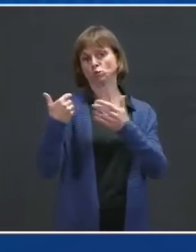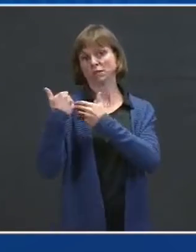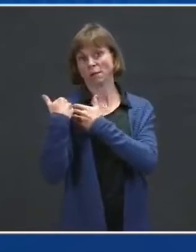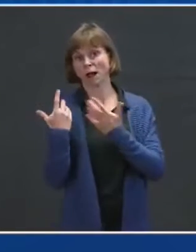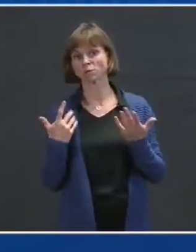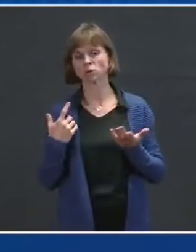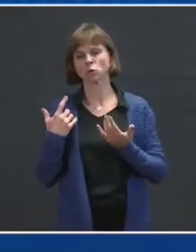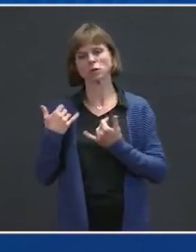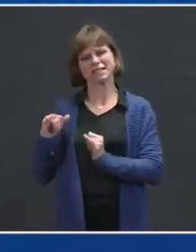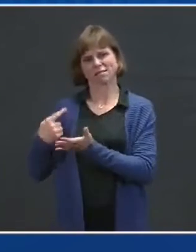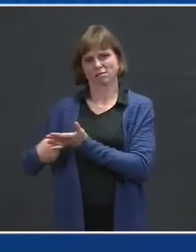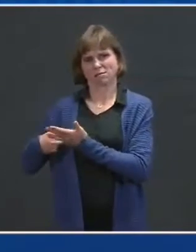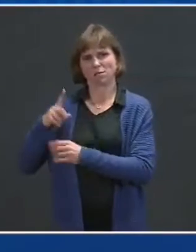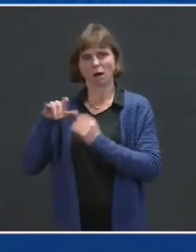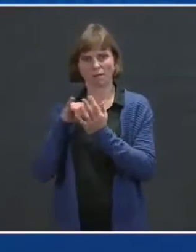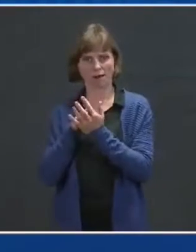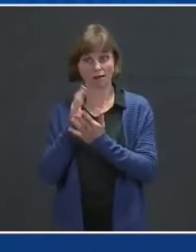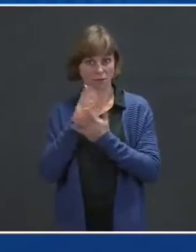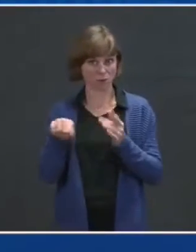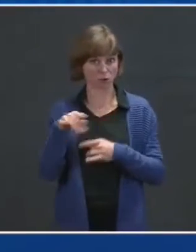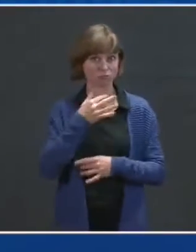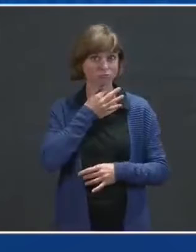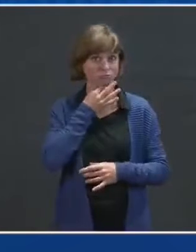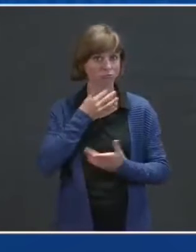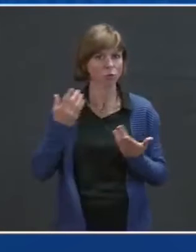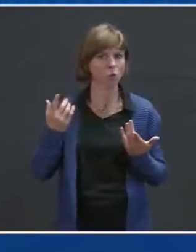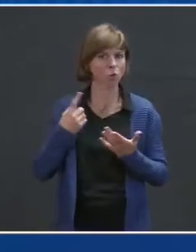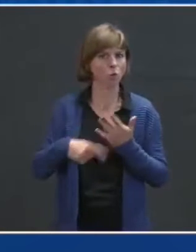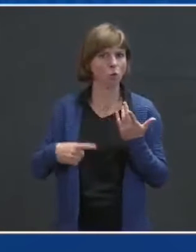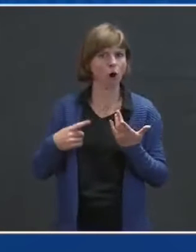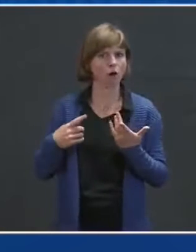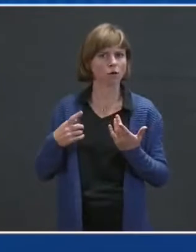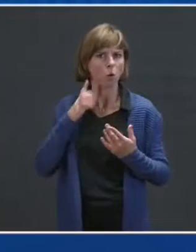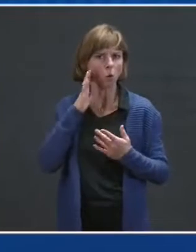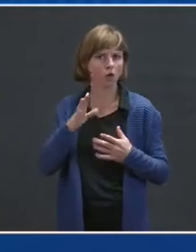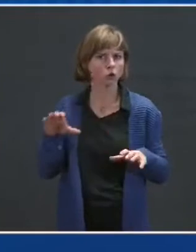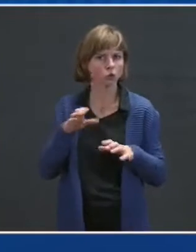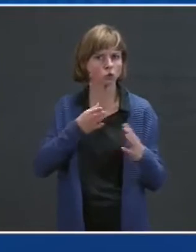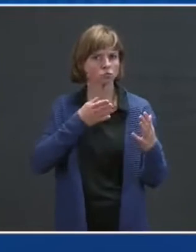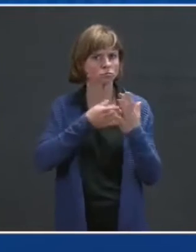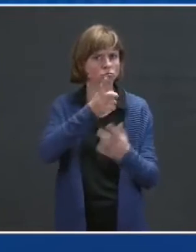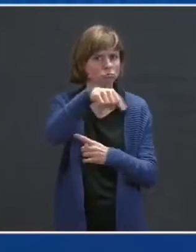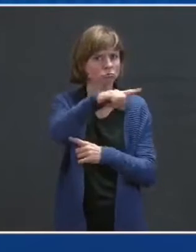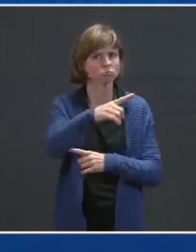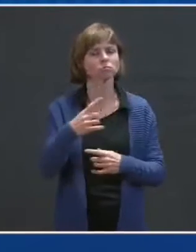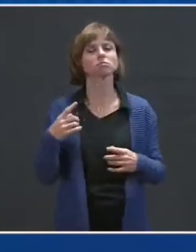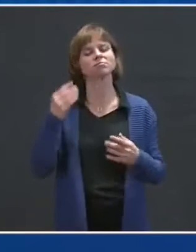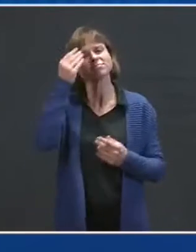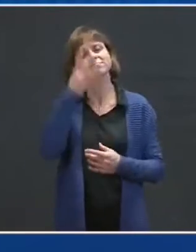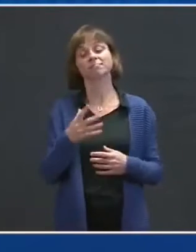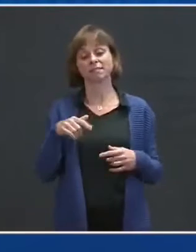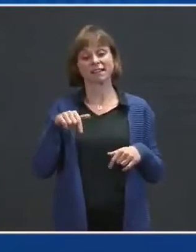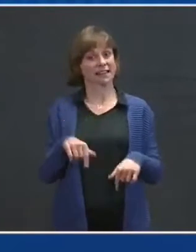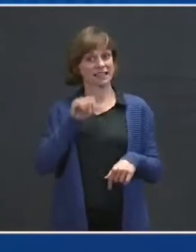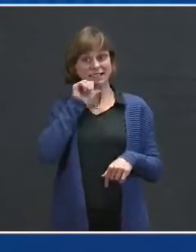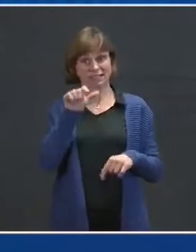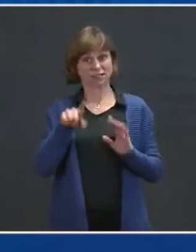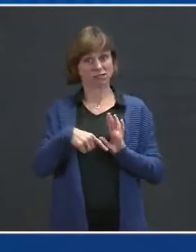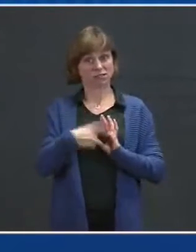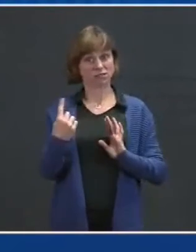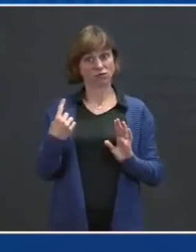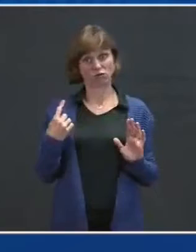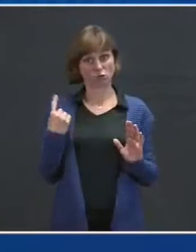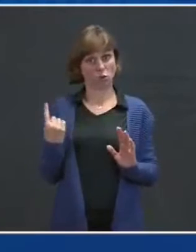being contemplated. What I will share with you is how I frame this in my own mind. This isn't the only case of malicious